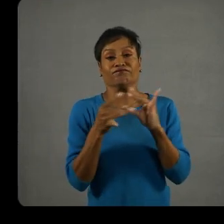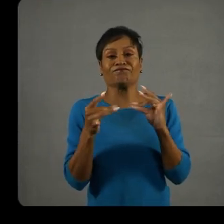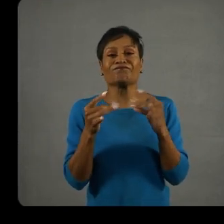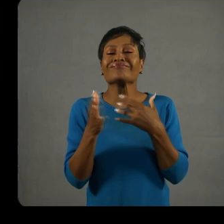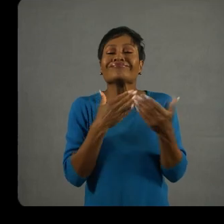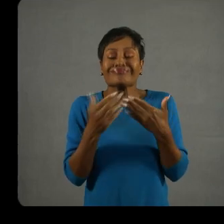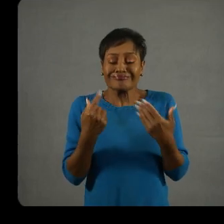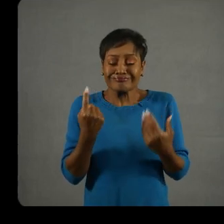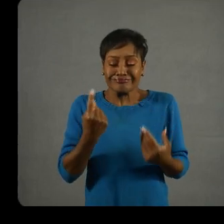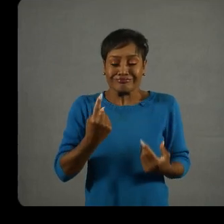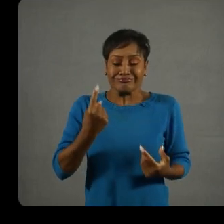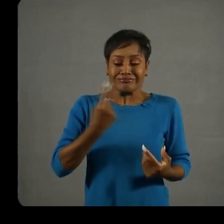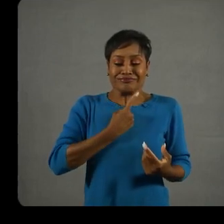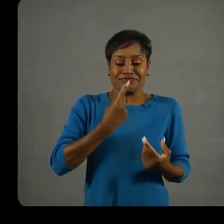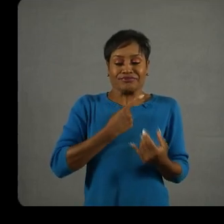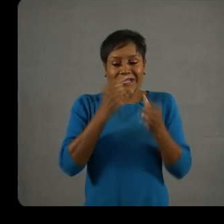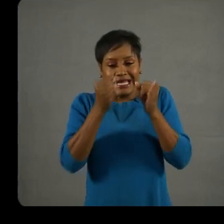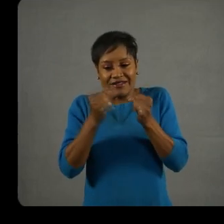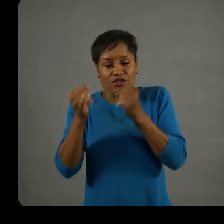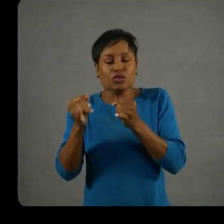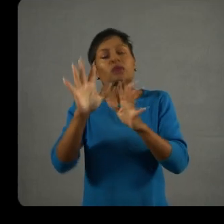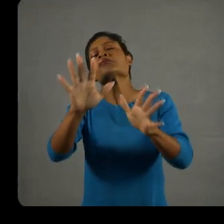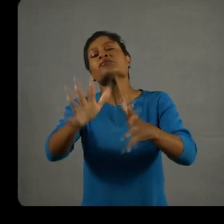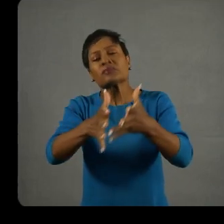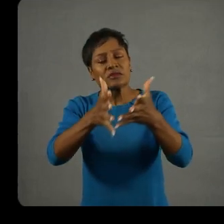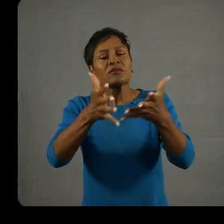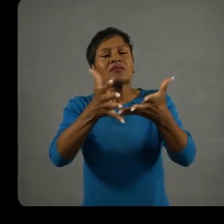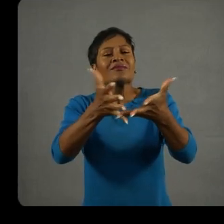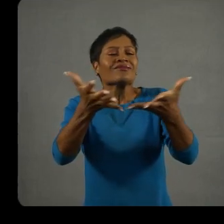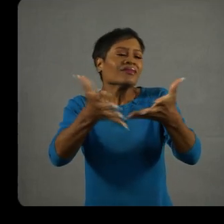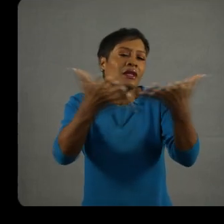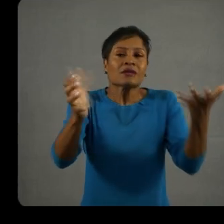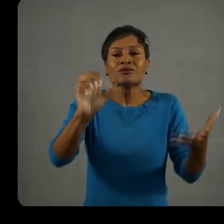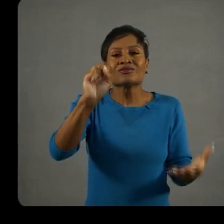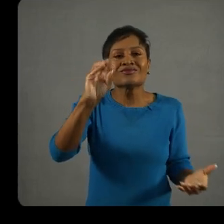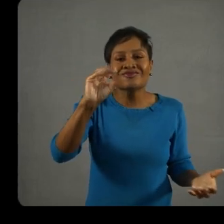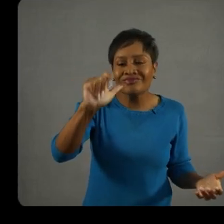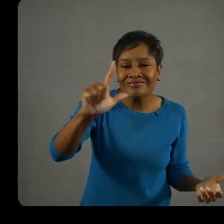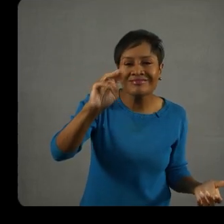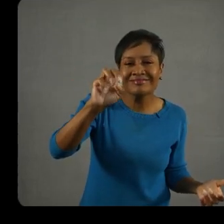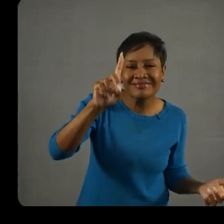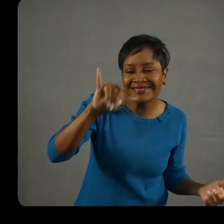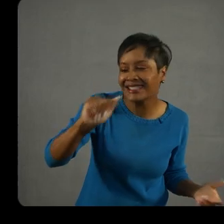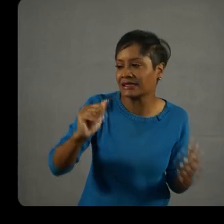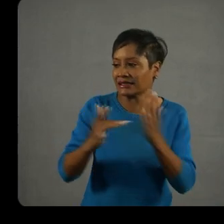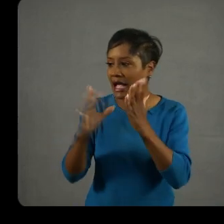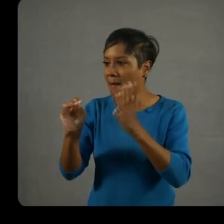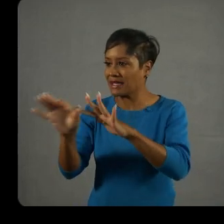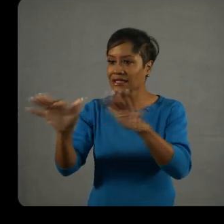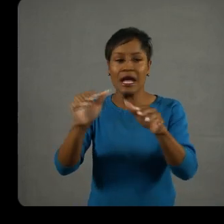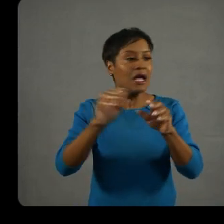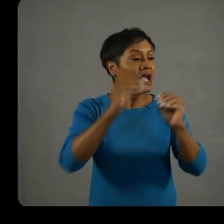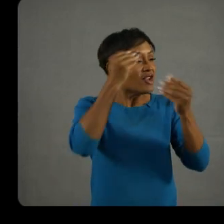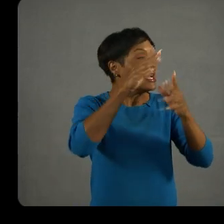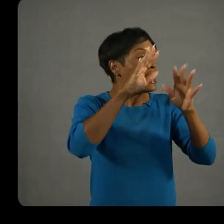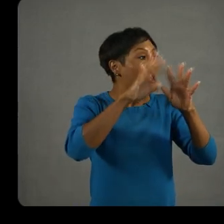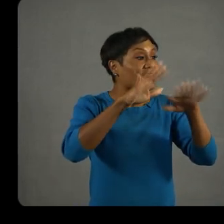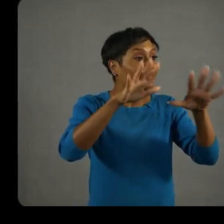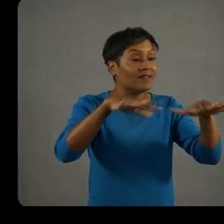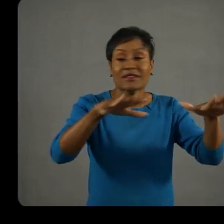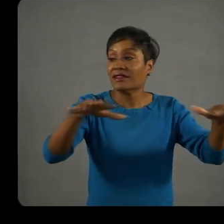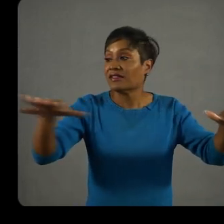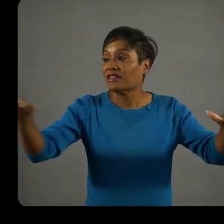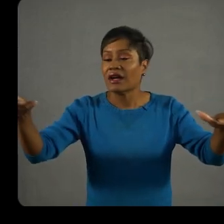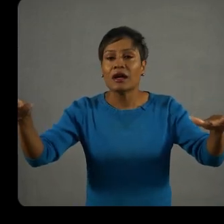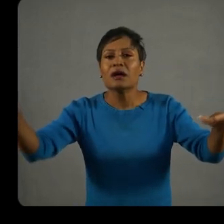an individual basis, like there's a lot of ways that social media and tech companies can help disseminate information.